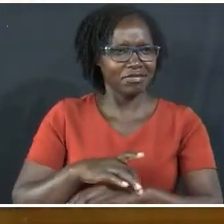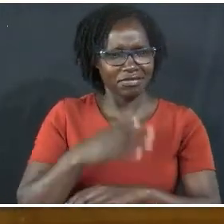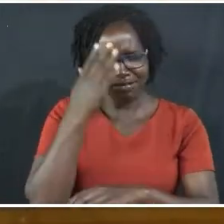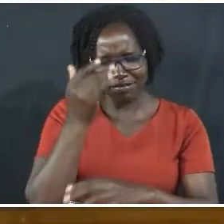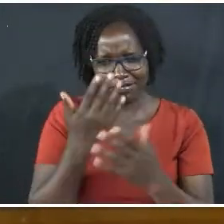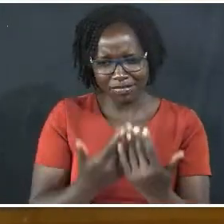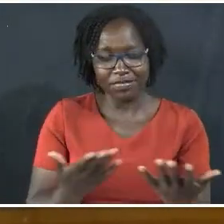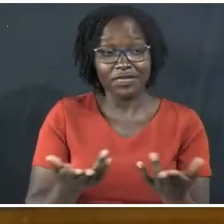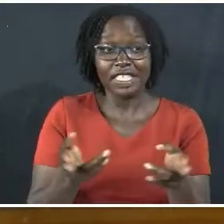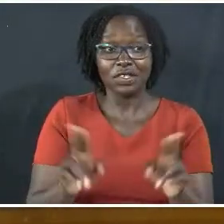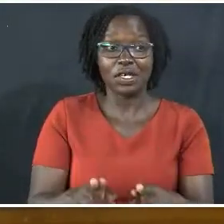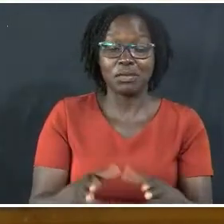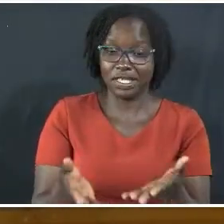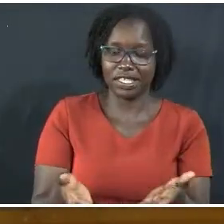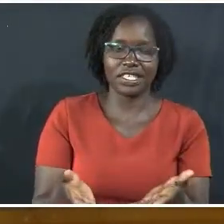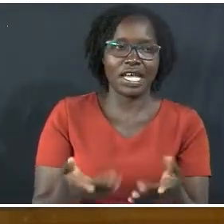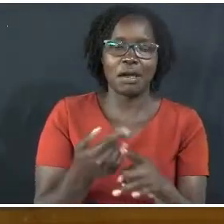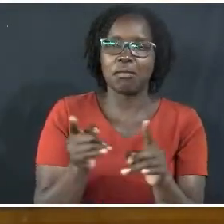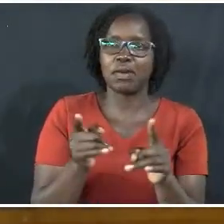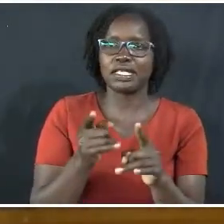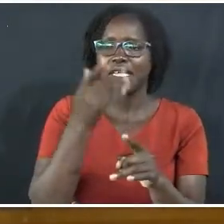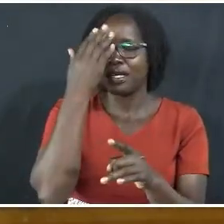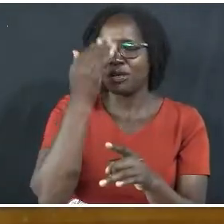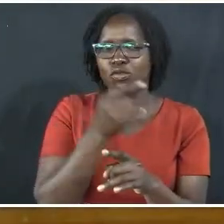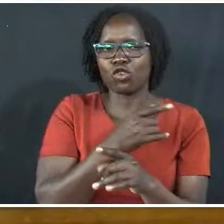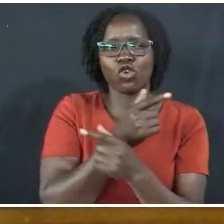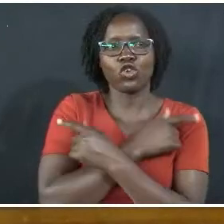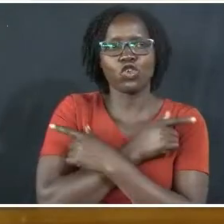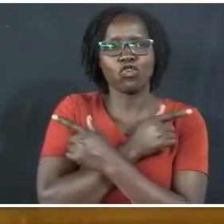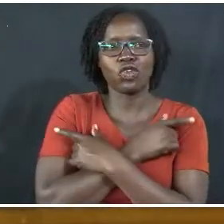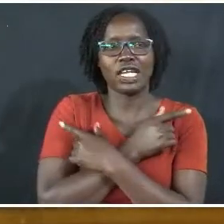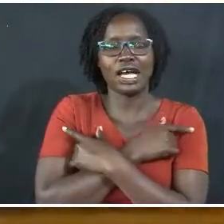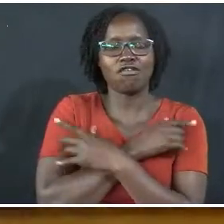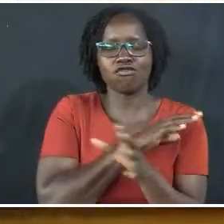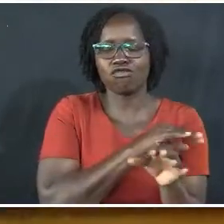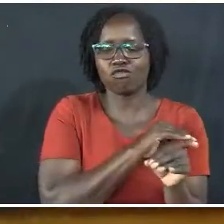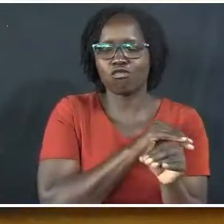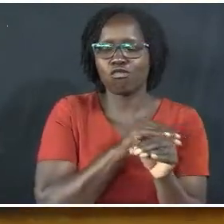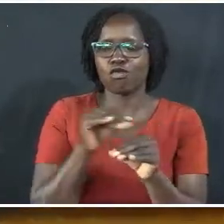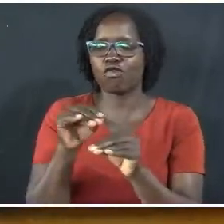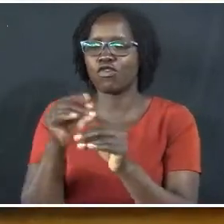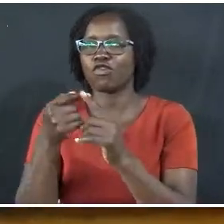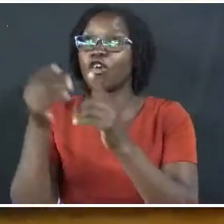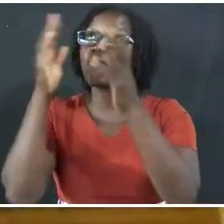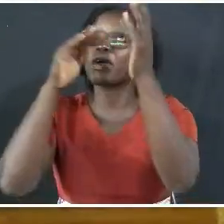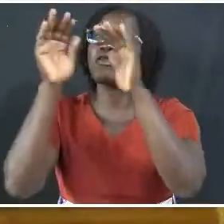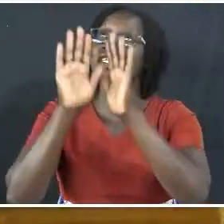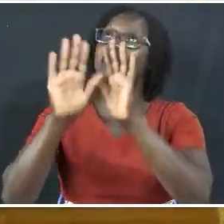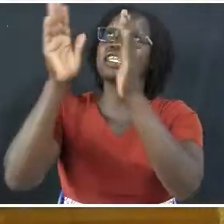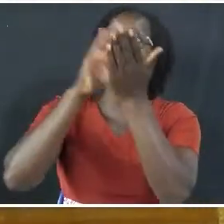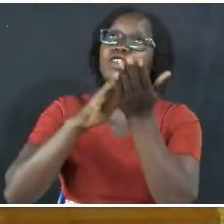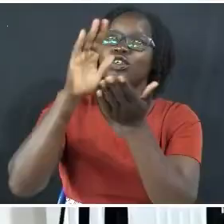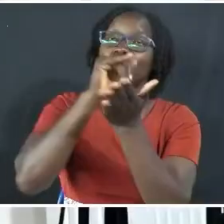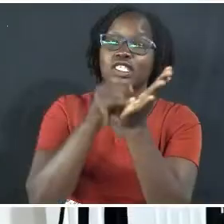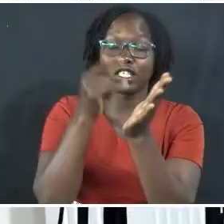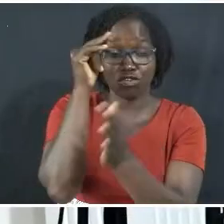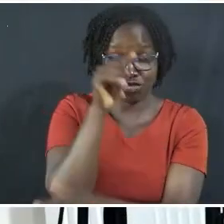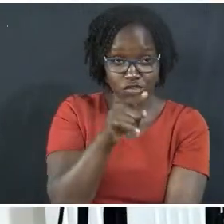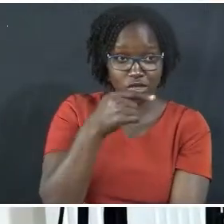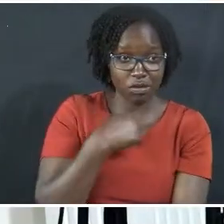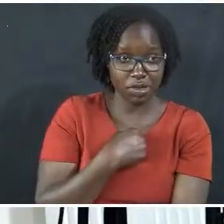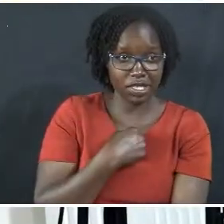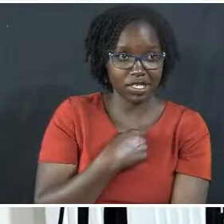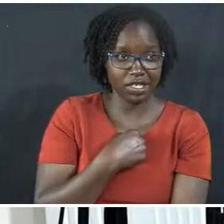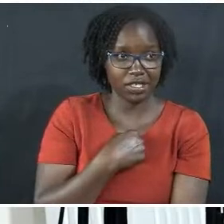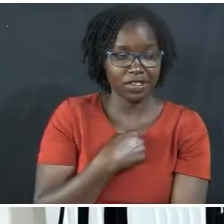things that were happening here, but because of love, he moved from heaven. He left his glory just for you and